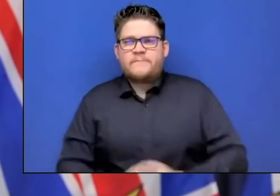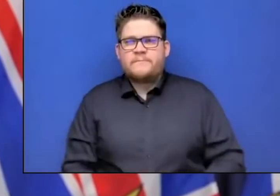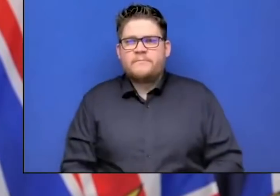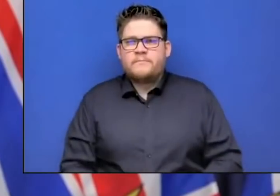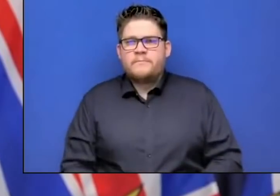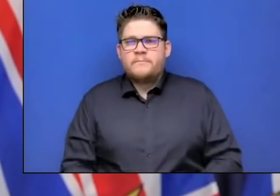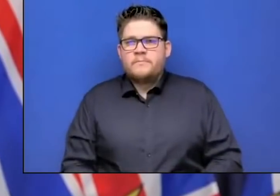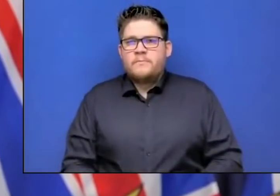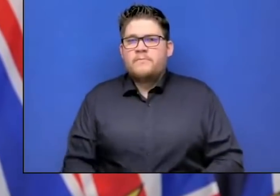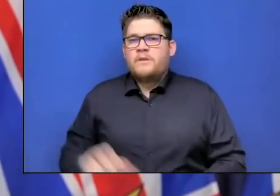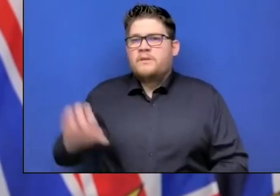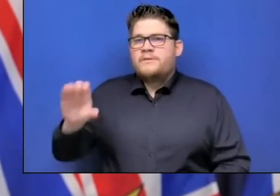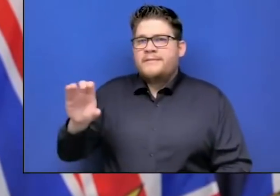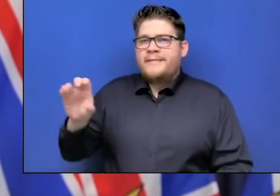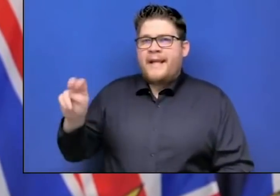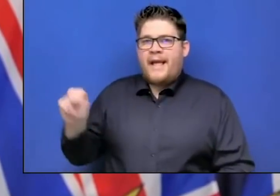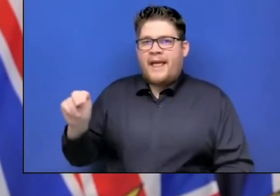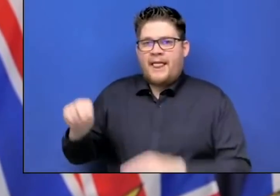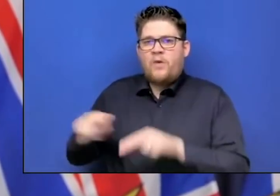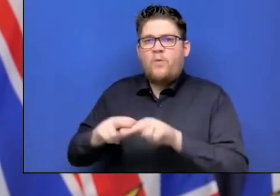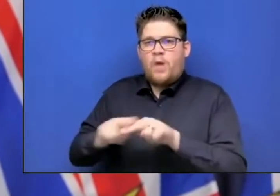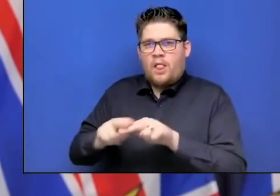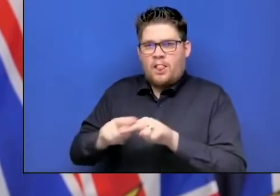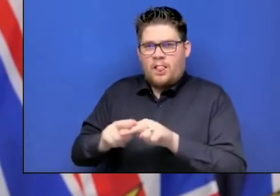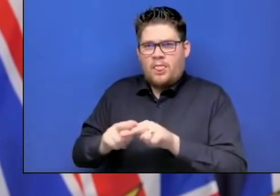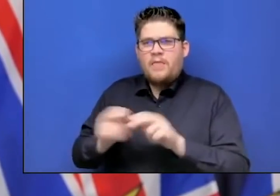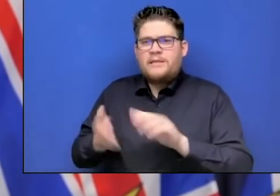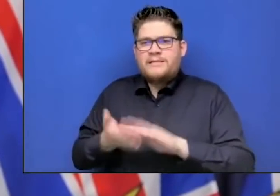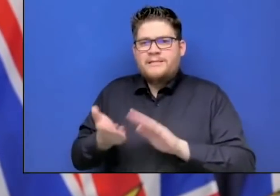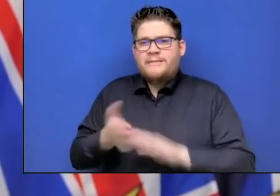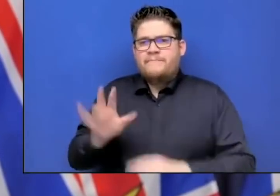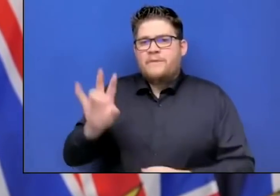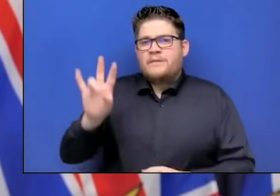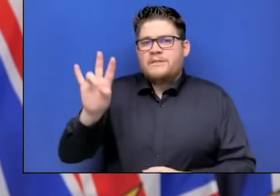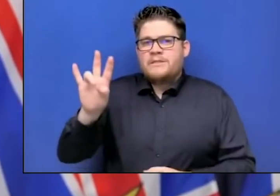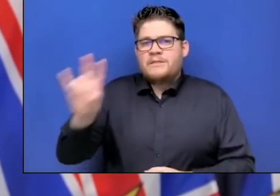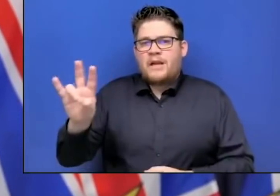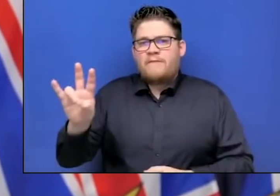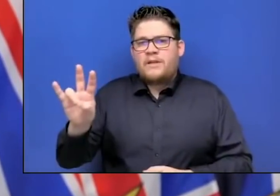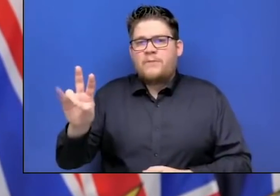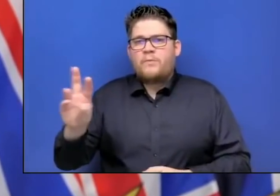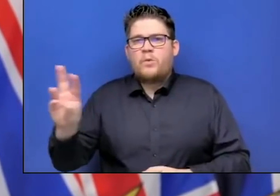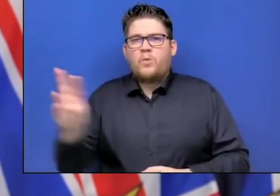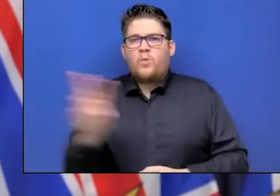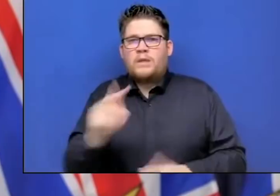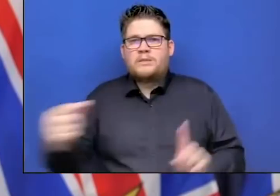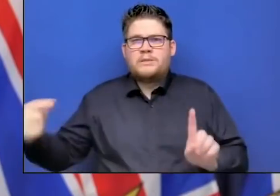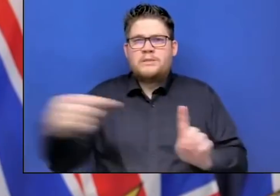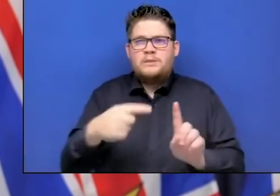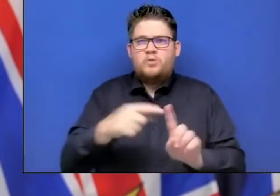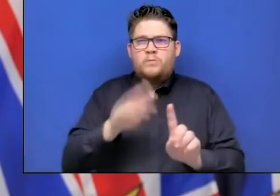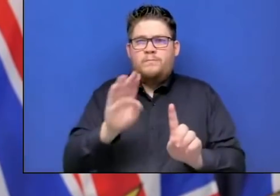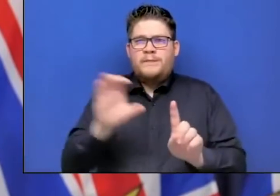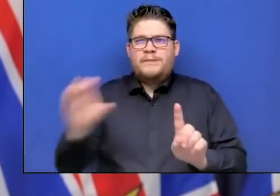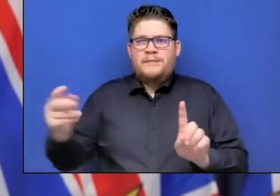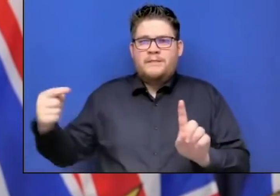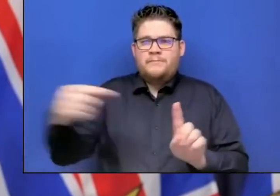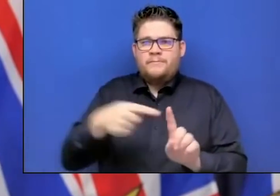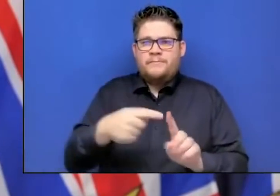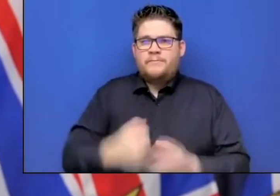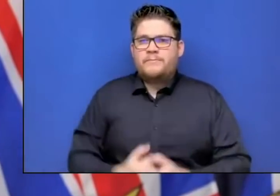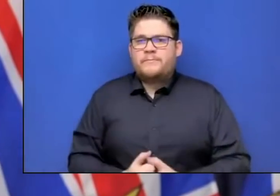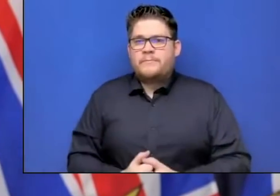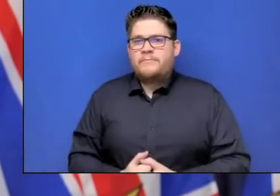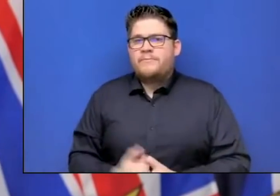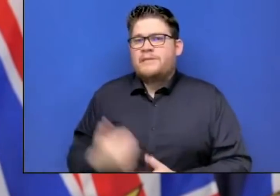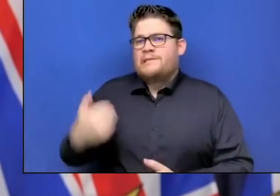again. CN Rail operated a total of 7 westbound trains on Saturday and Sunday before the rain events